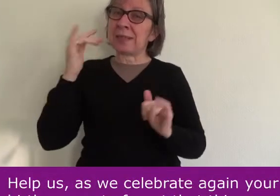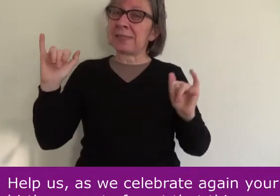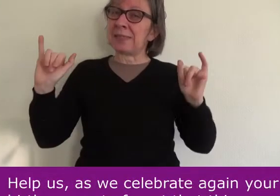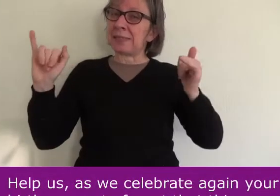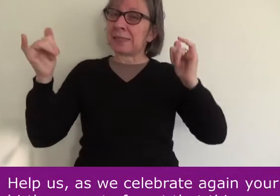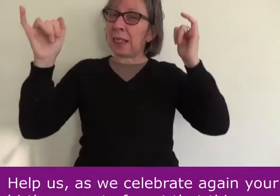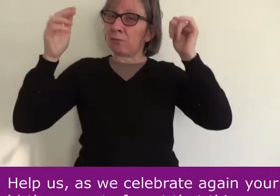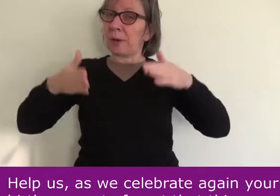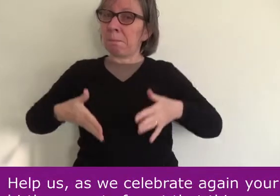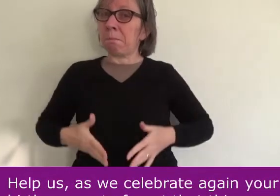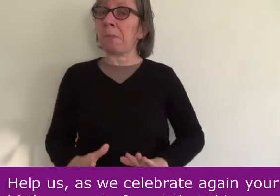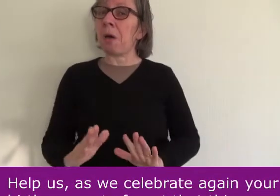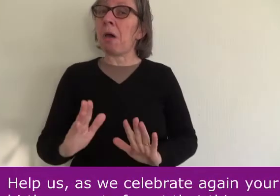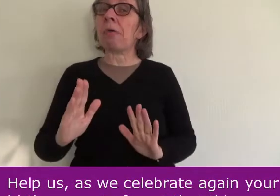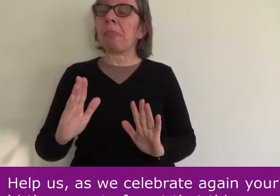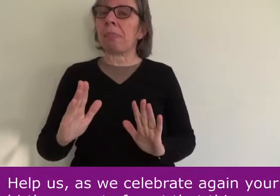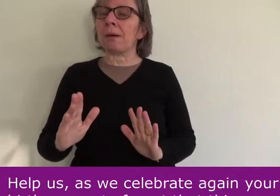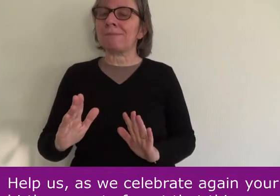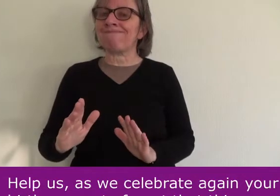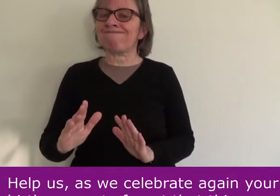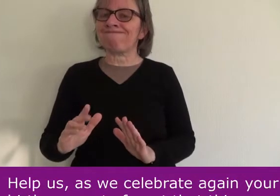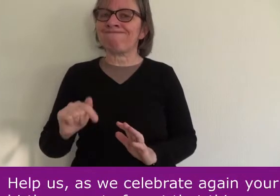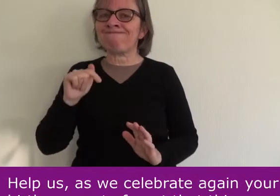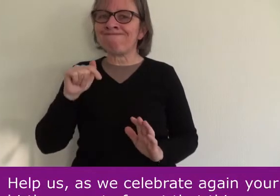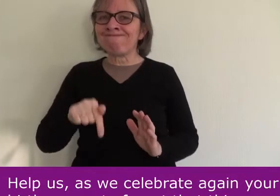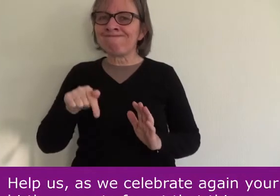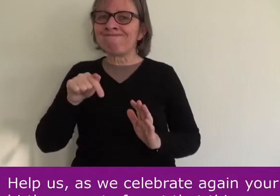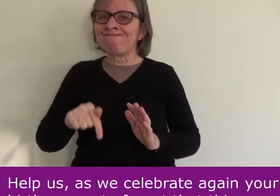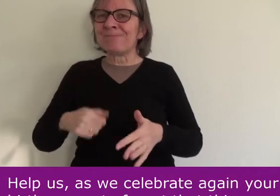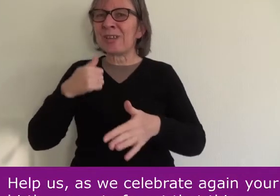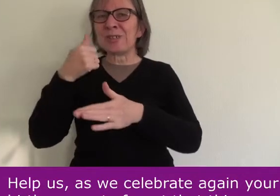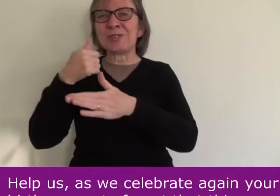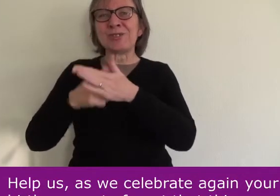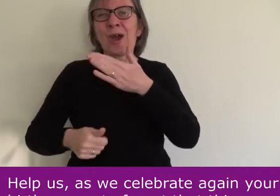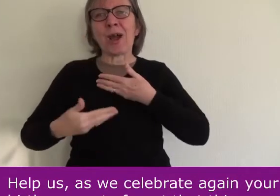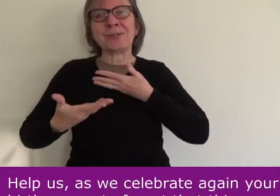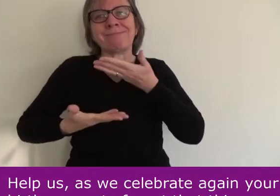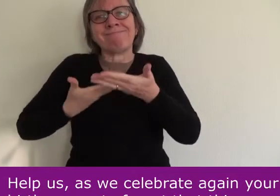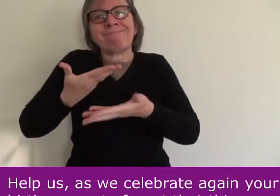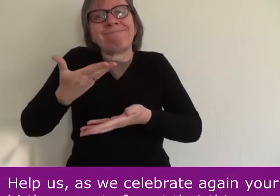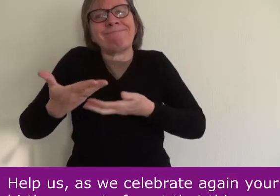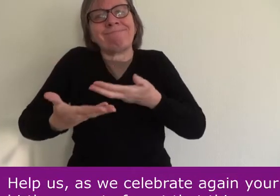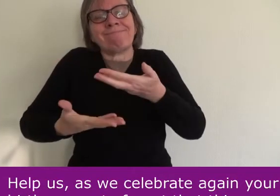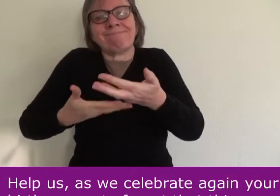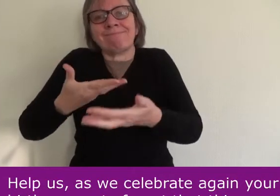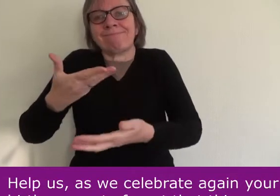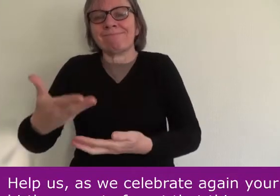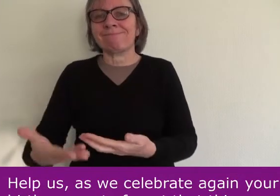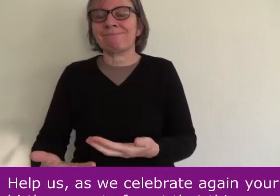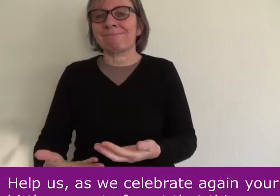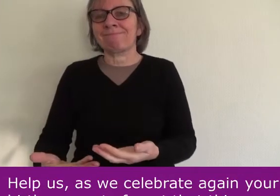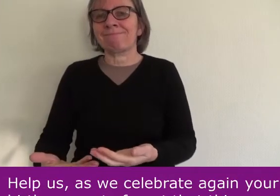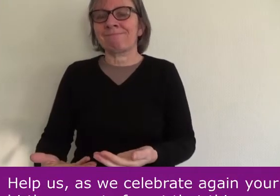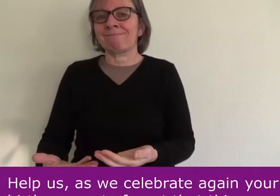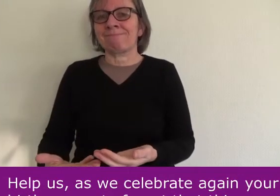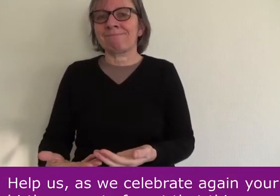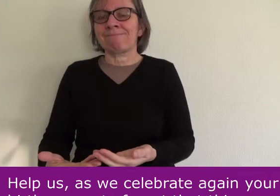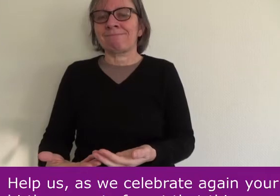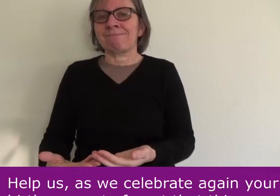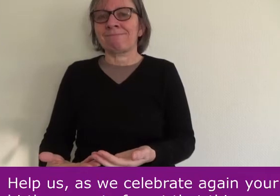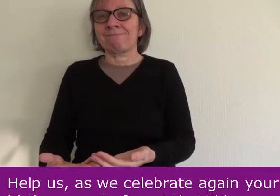us, as we celebrate again your birth, never to forget that this was just the beginning of the